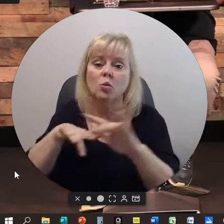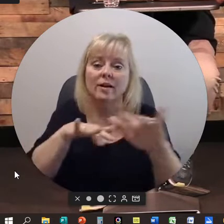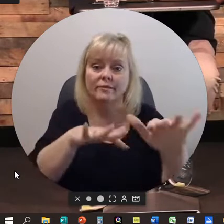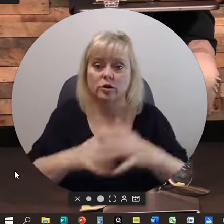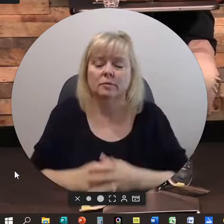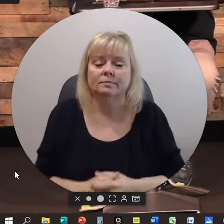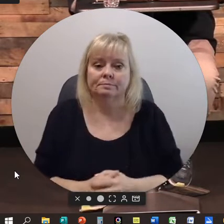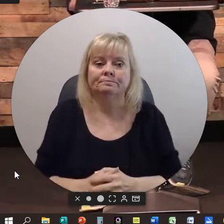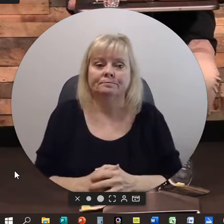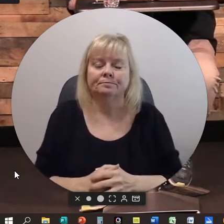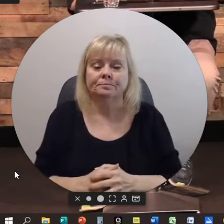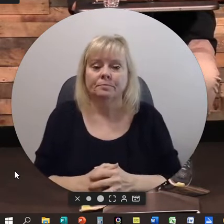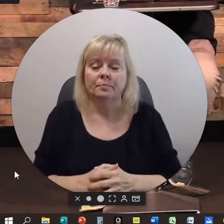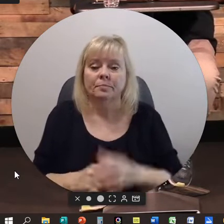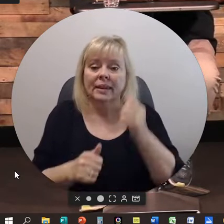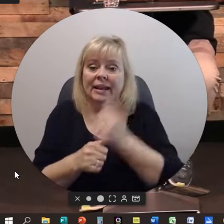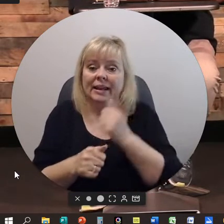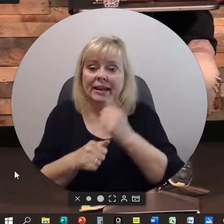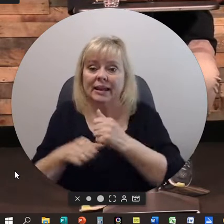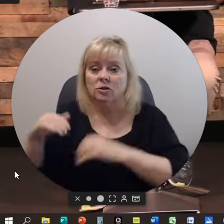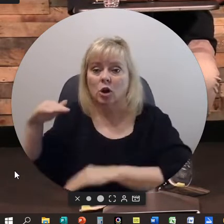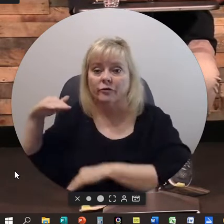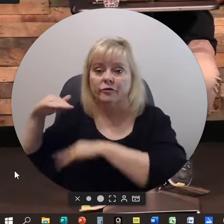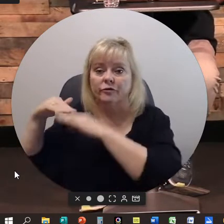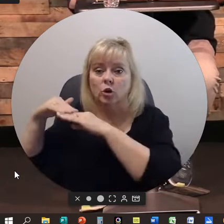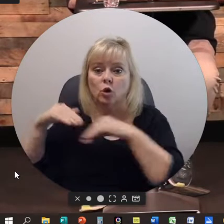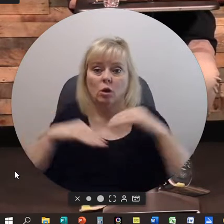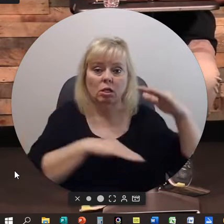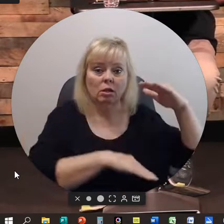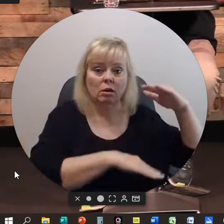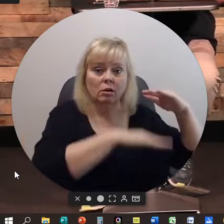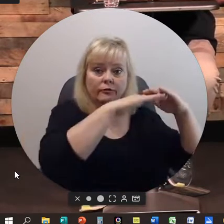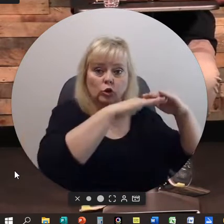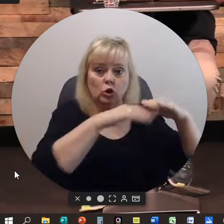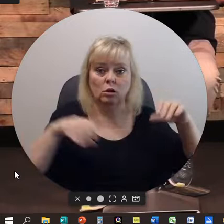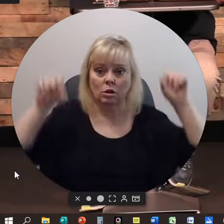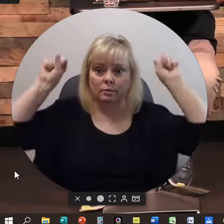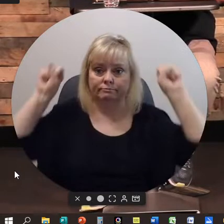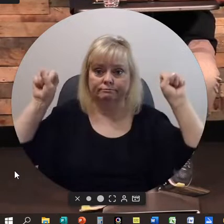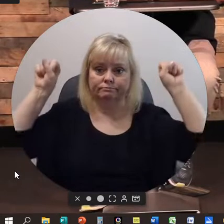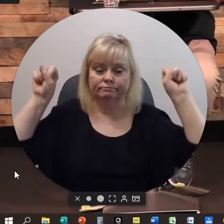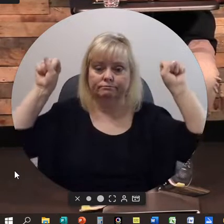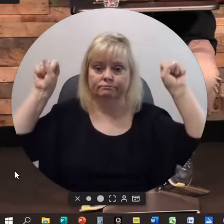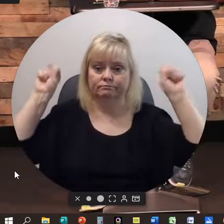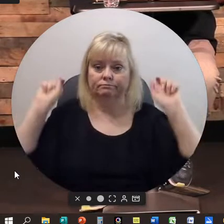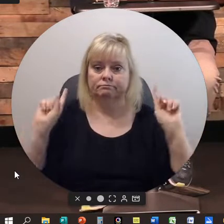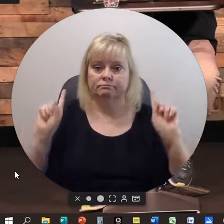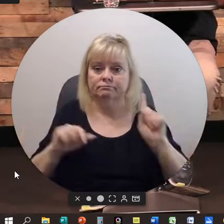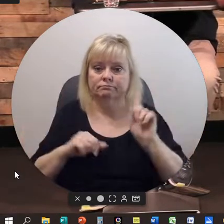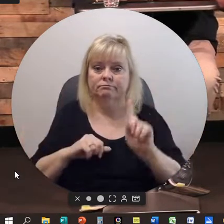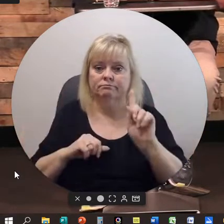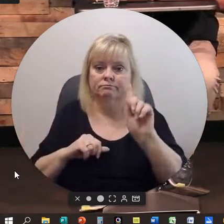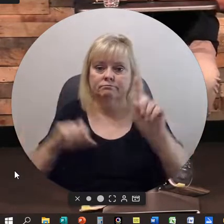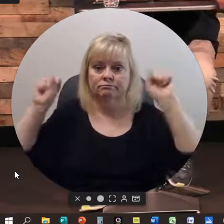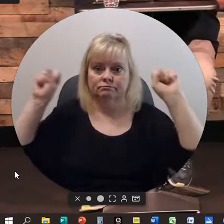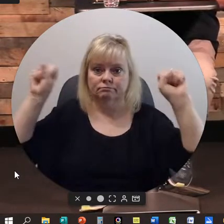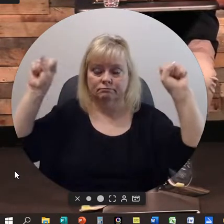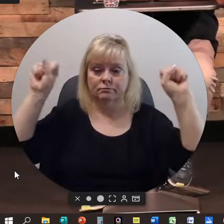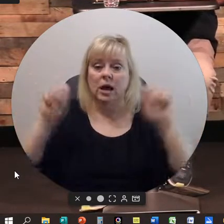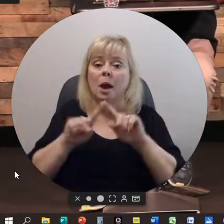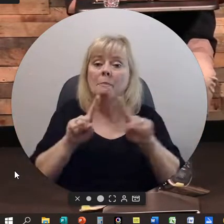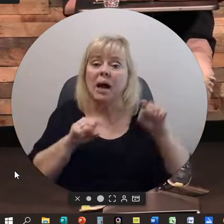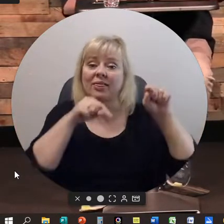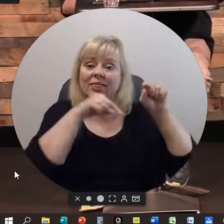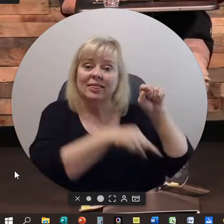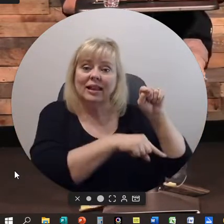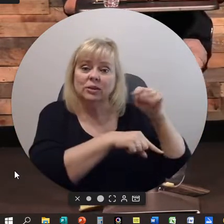Each pot of water is full when he starts out, but one has a crack in it, a broken place out